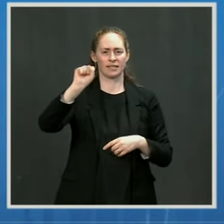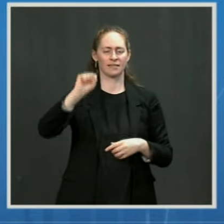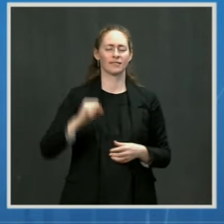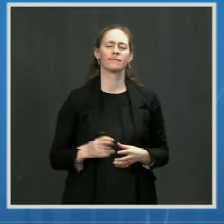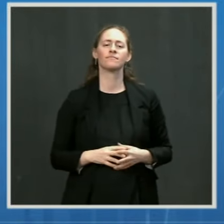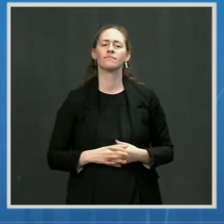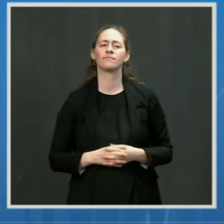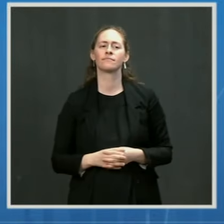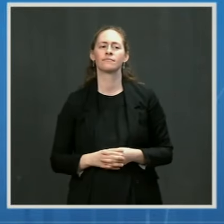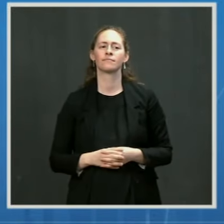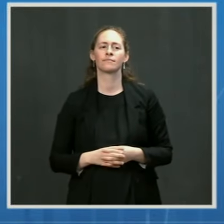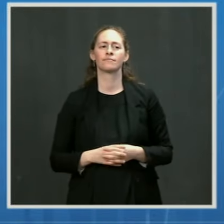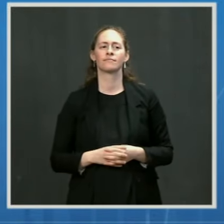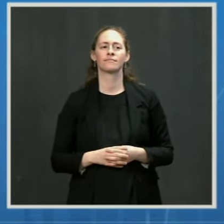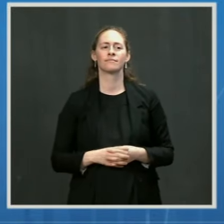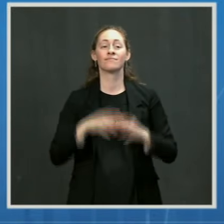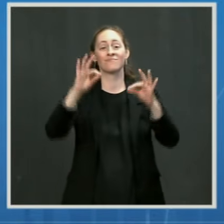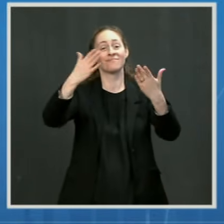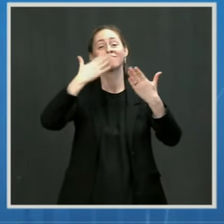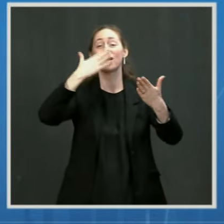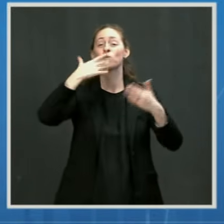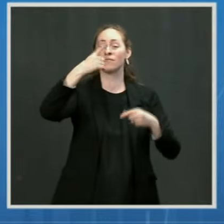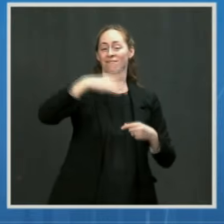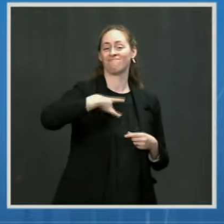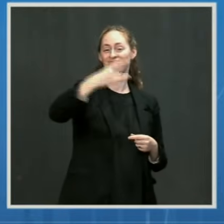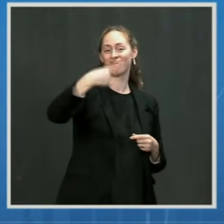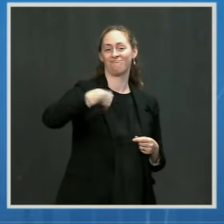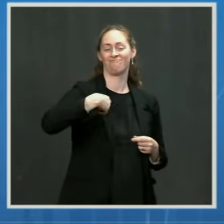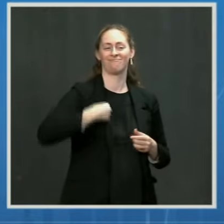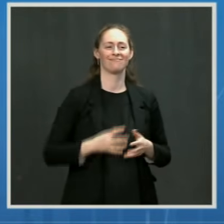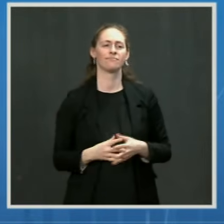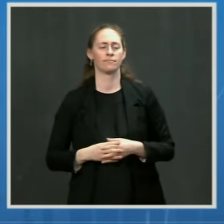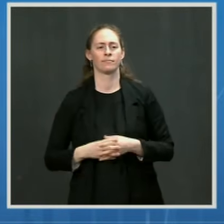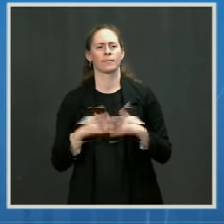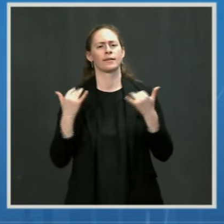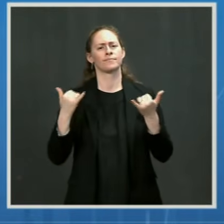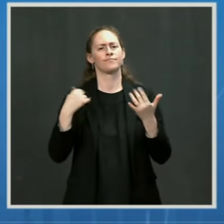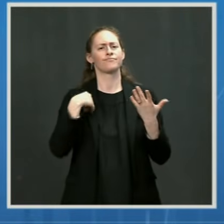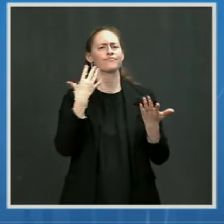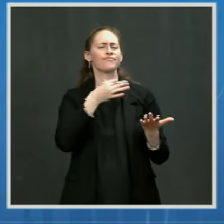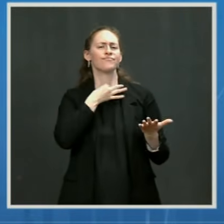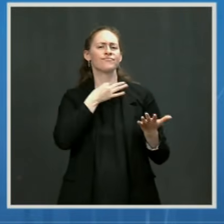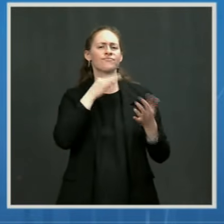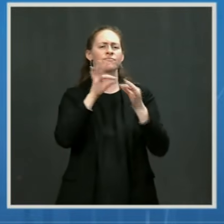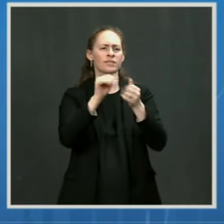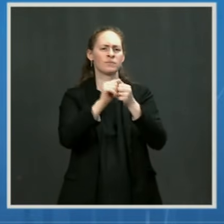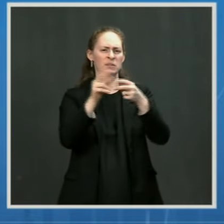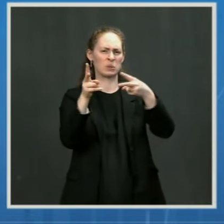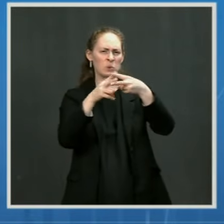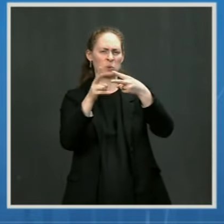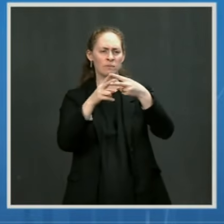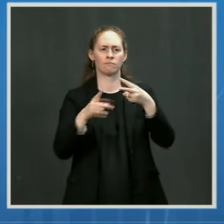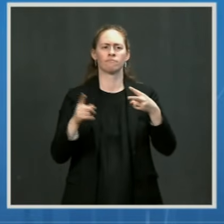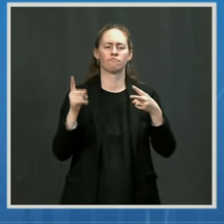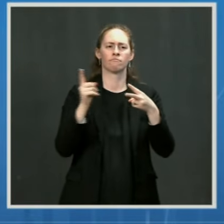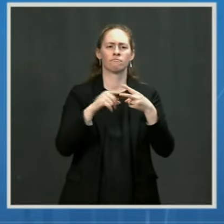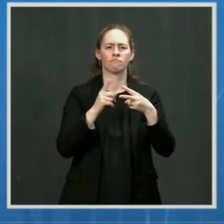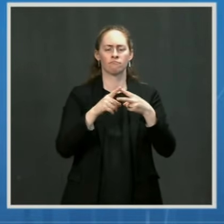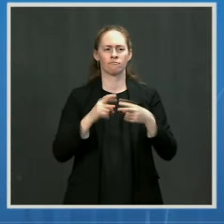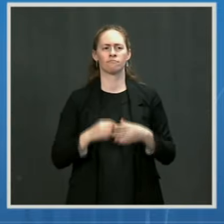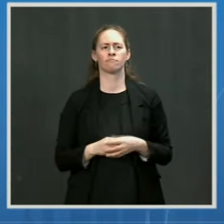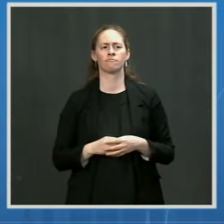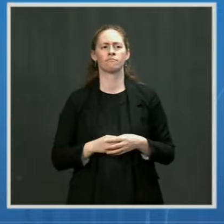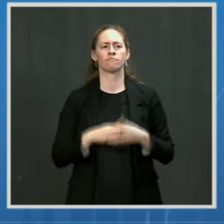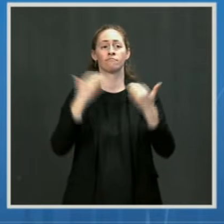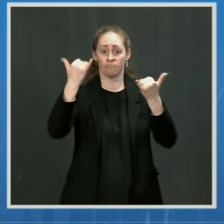Hi, thanks so much for taking my question. Two questions. The first is, there was this study that's being cited, an Israeli study that